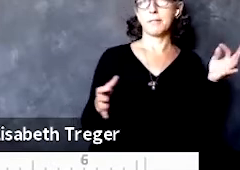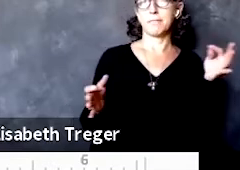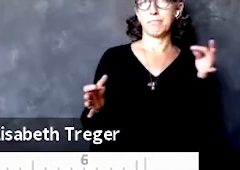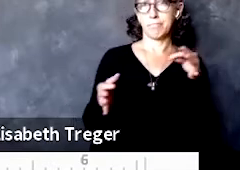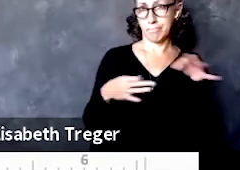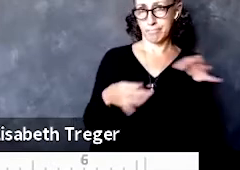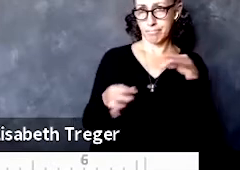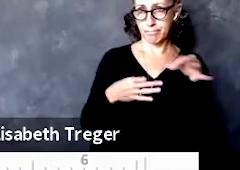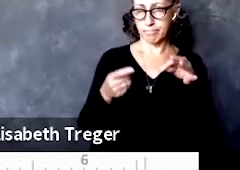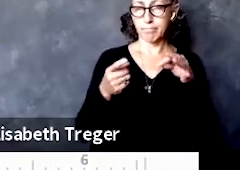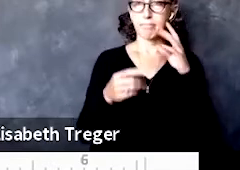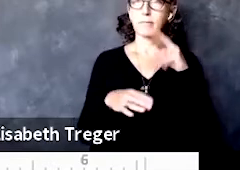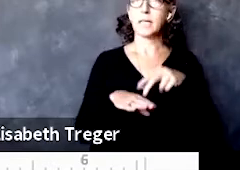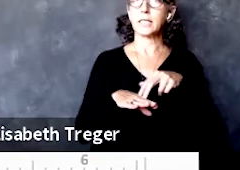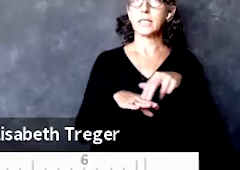he slipped.